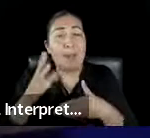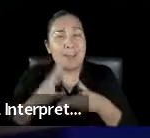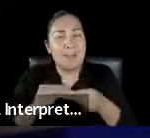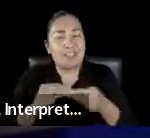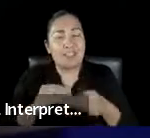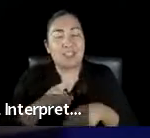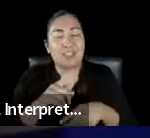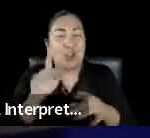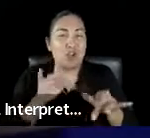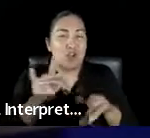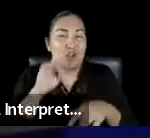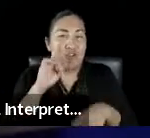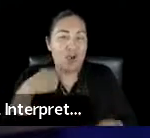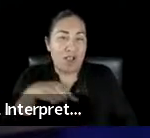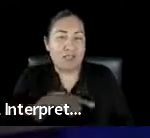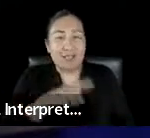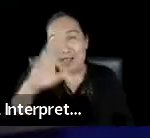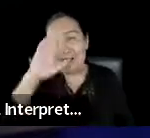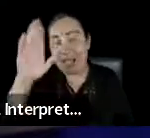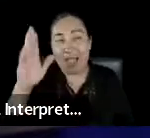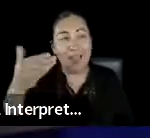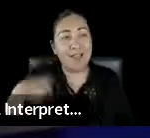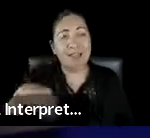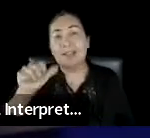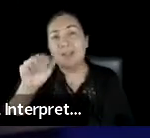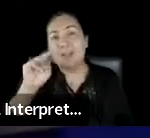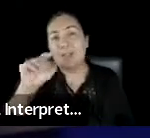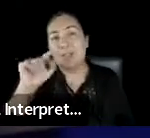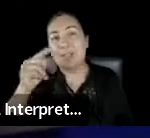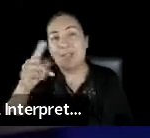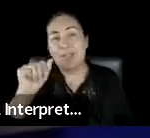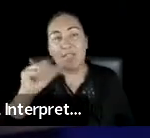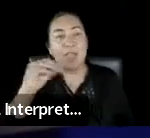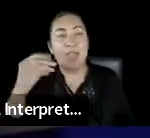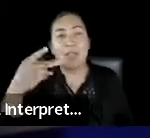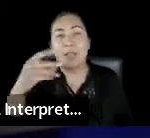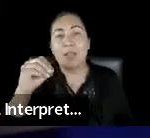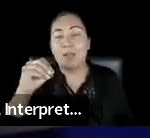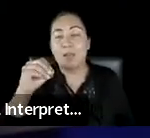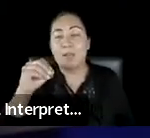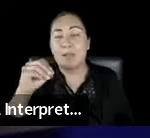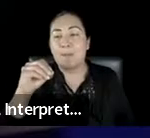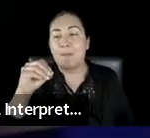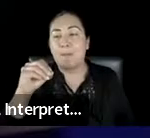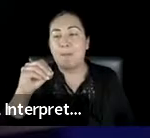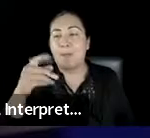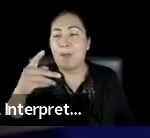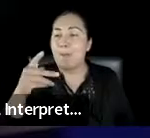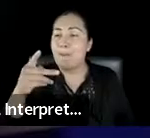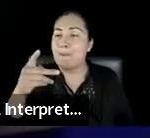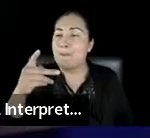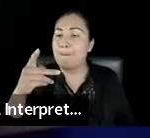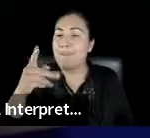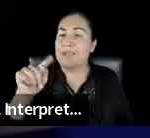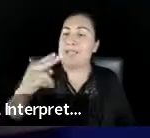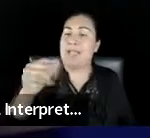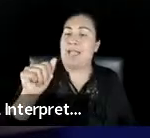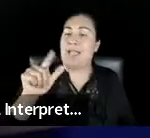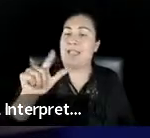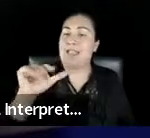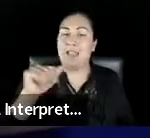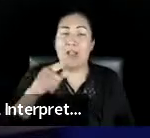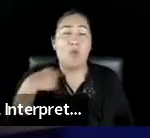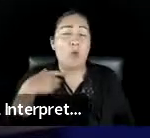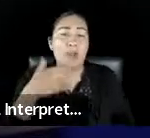everyone, I'm Samantha Marr. I'm Talia Pompel. Thank you so much for organizing our film. We'd first like to thank our actor Scarlett Martinez, our music